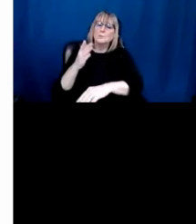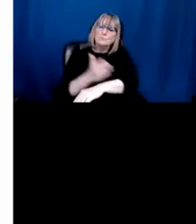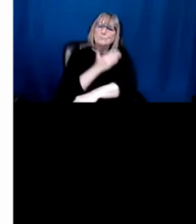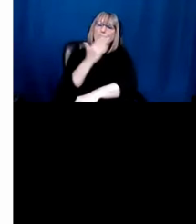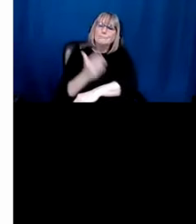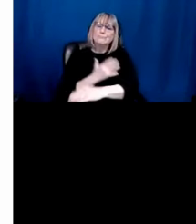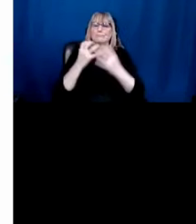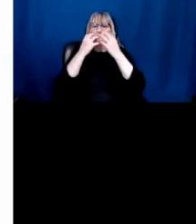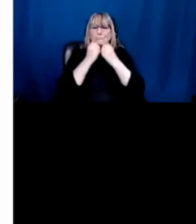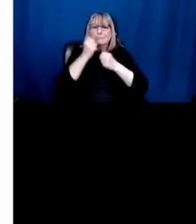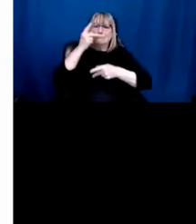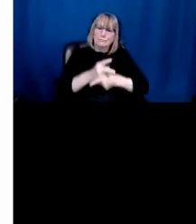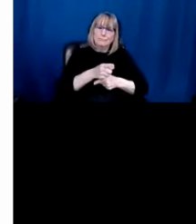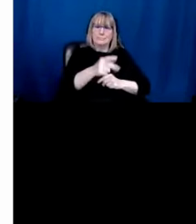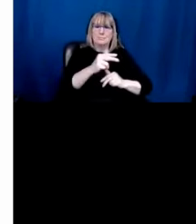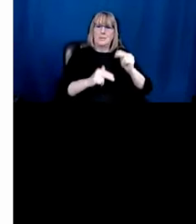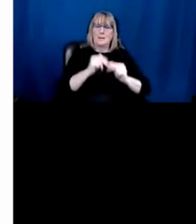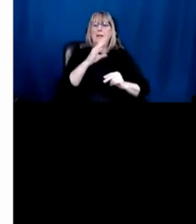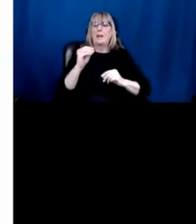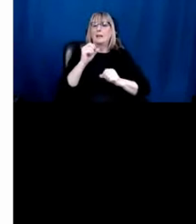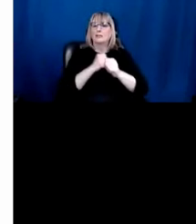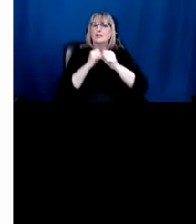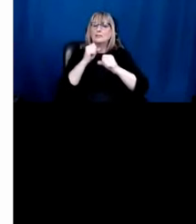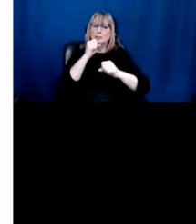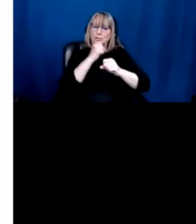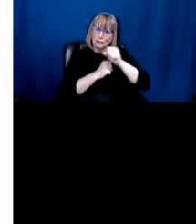To preserve the building and to do structural repairs.